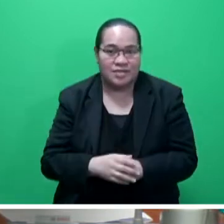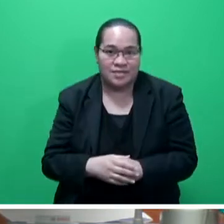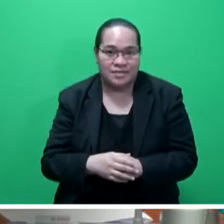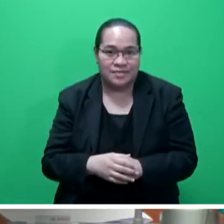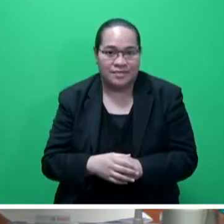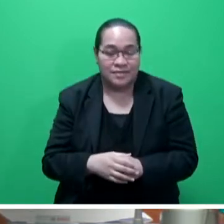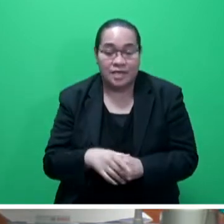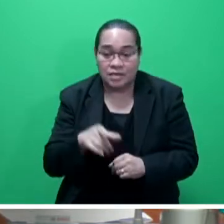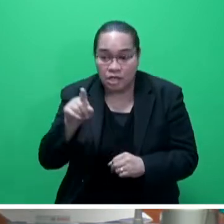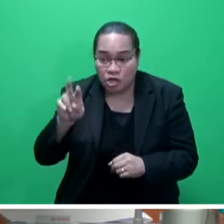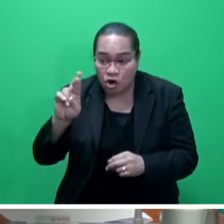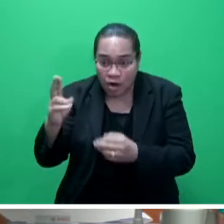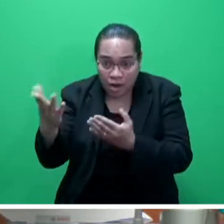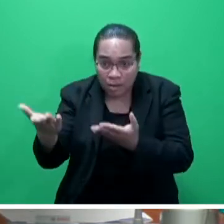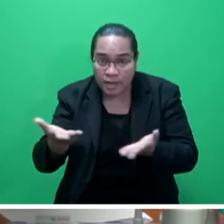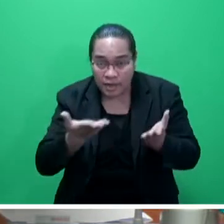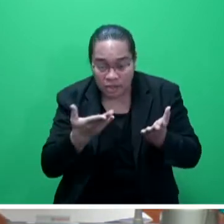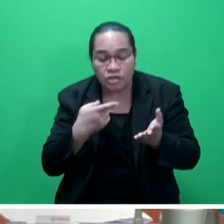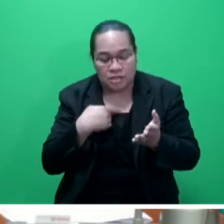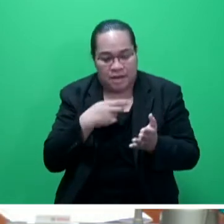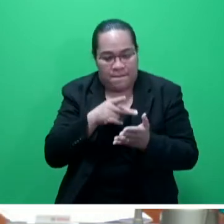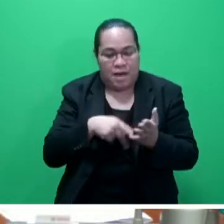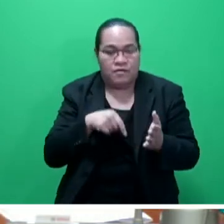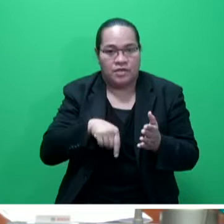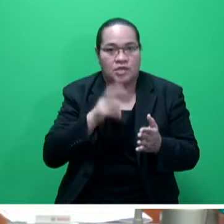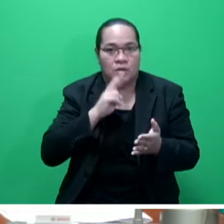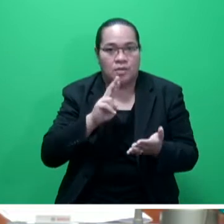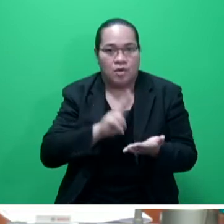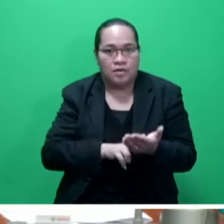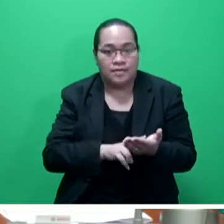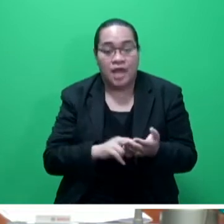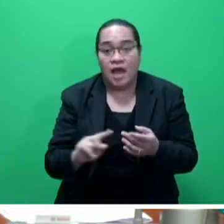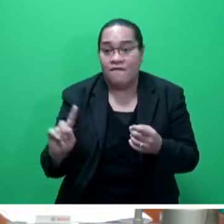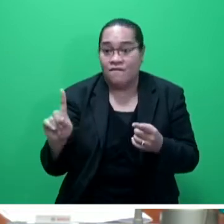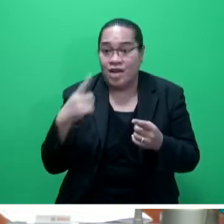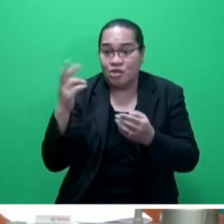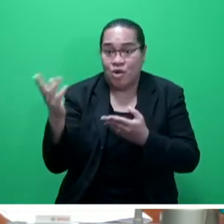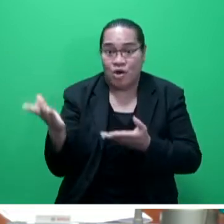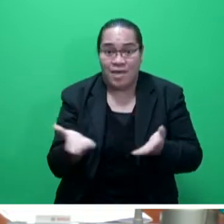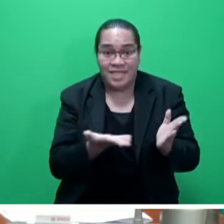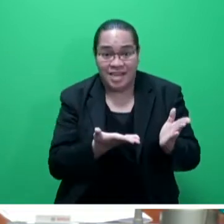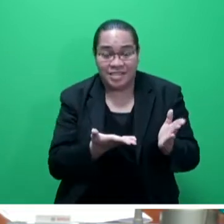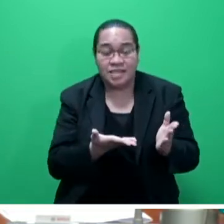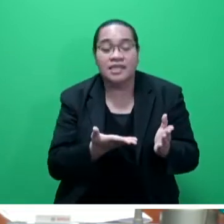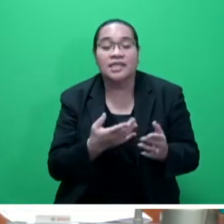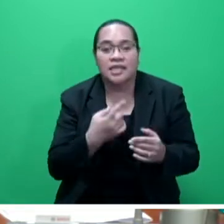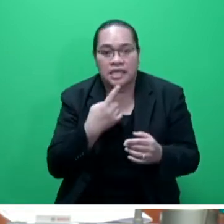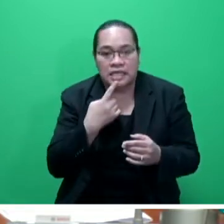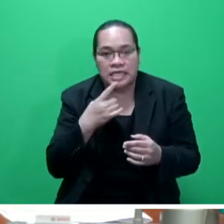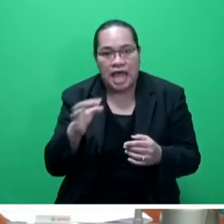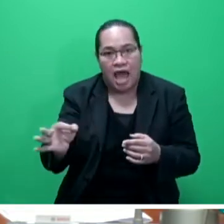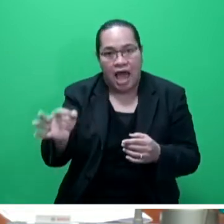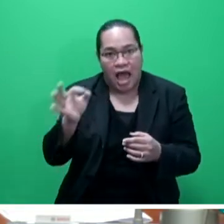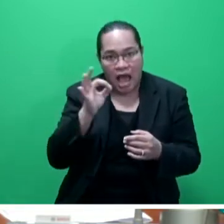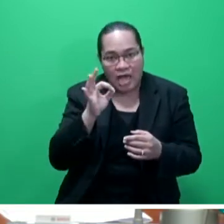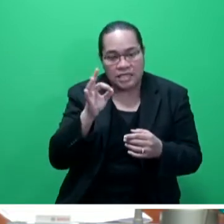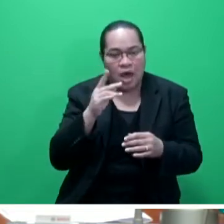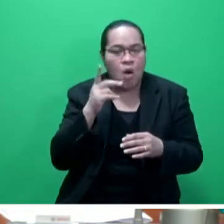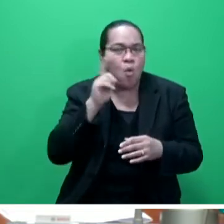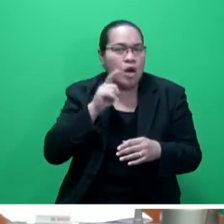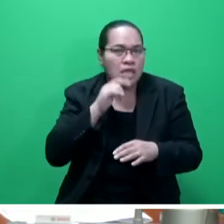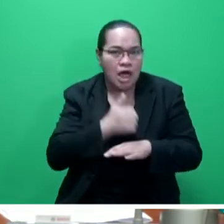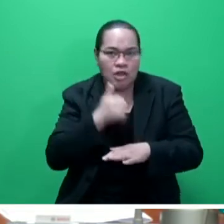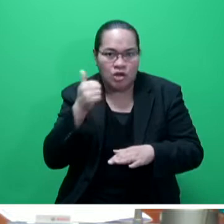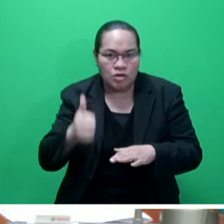the recommendations that are part of this report. In the first recommendation, it has asked that the Water Authority of